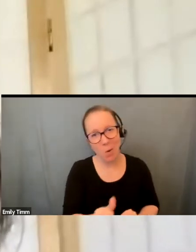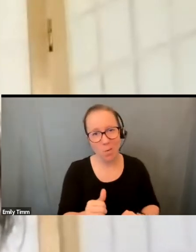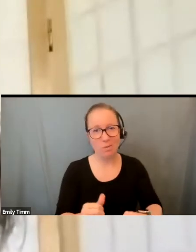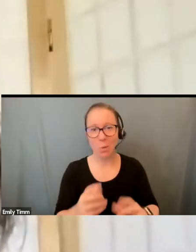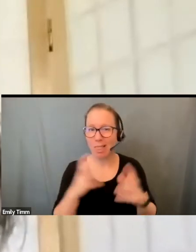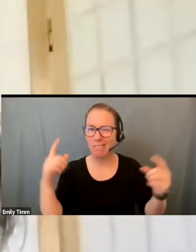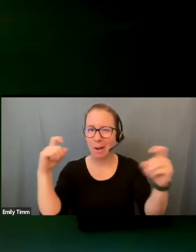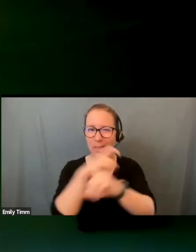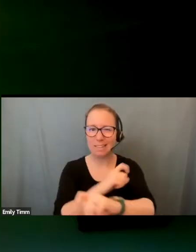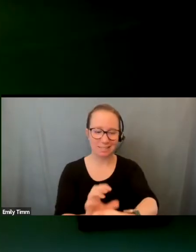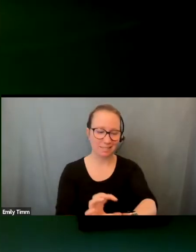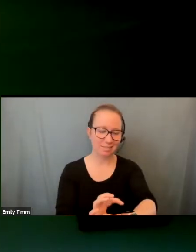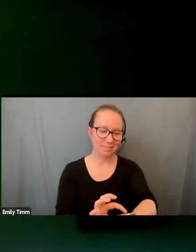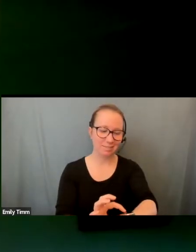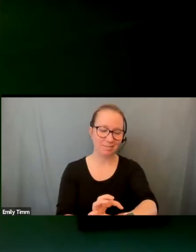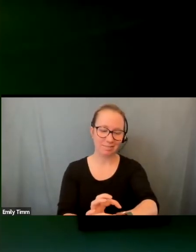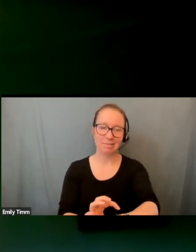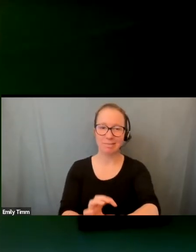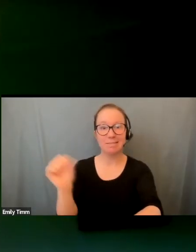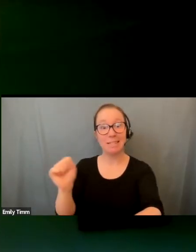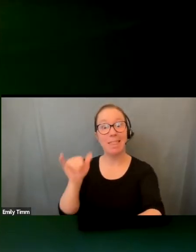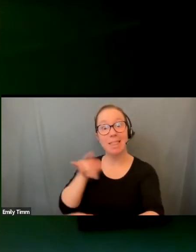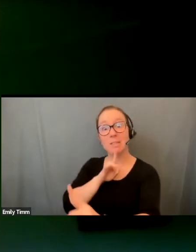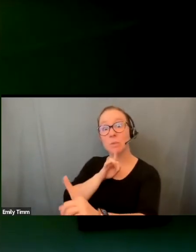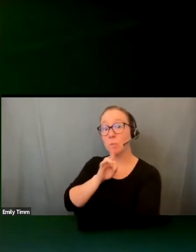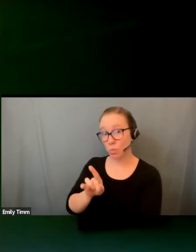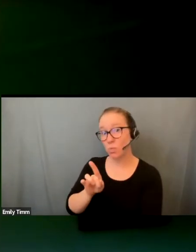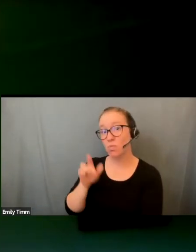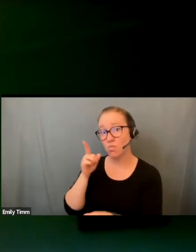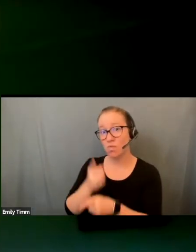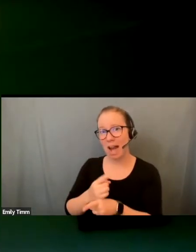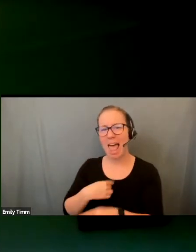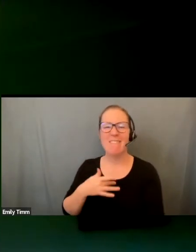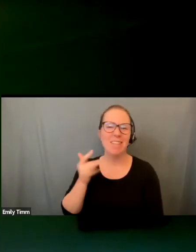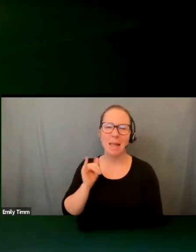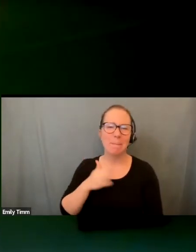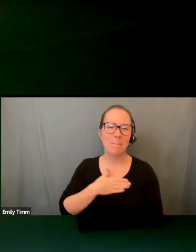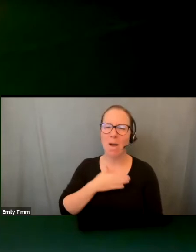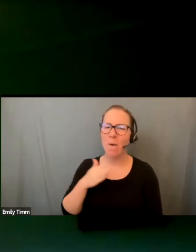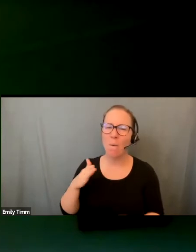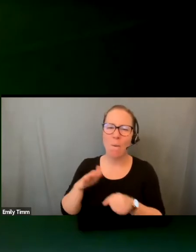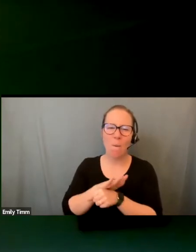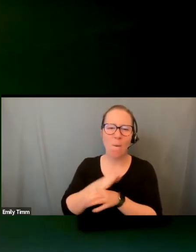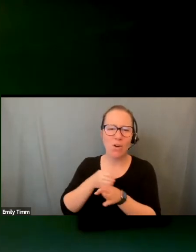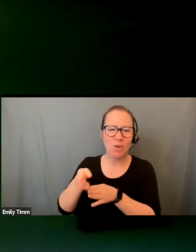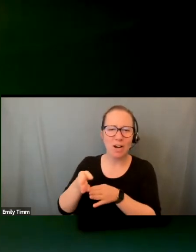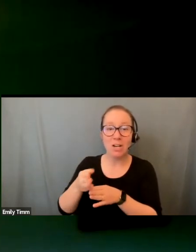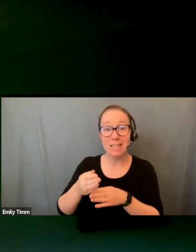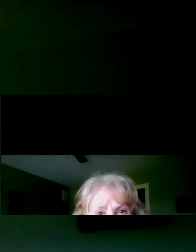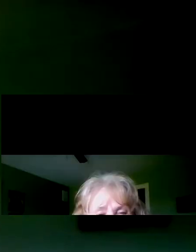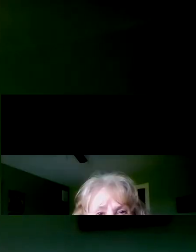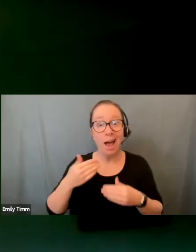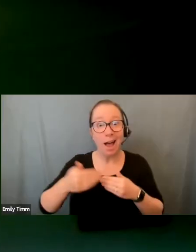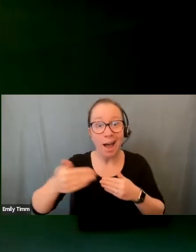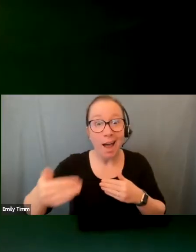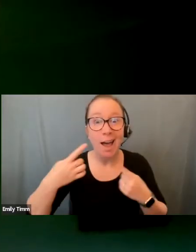complexity. Yeah, that is so true. And it's often, I feel like my whole career has been 2 steps forward, 1 back, but